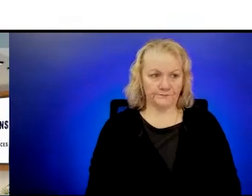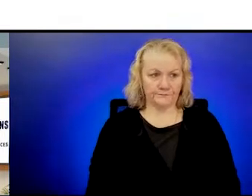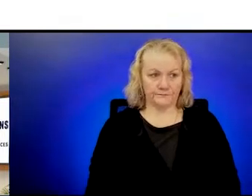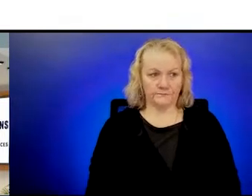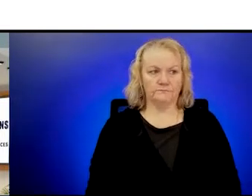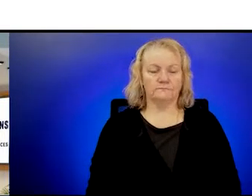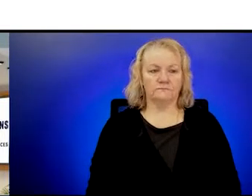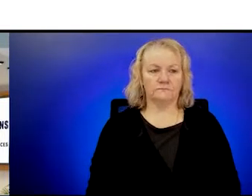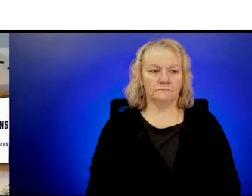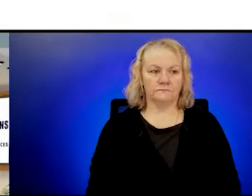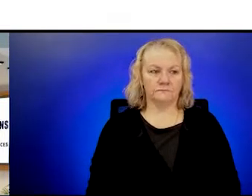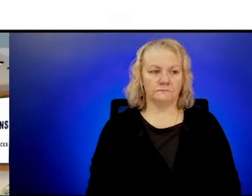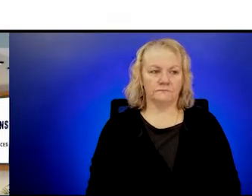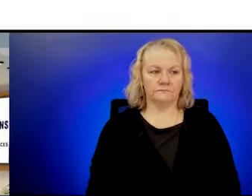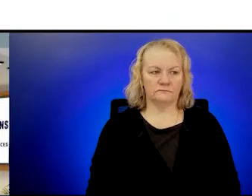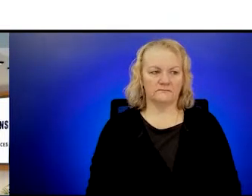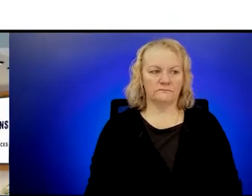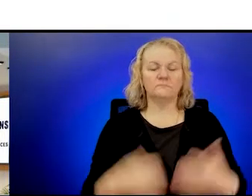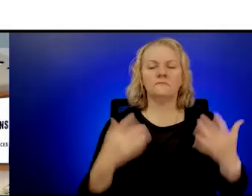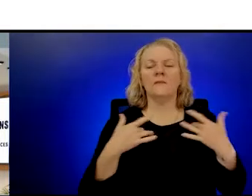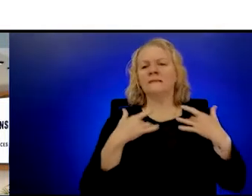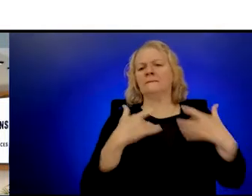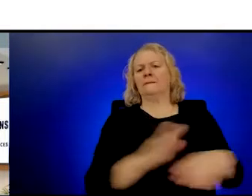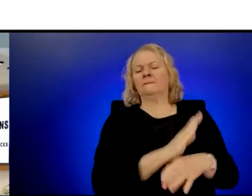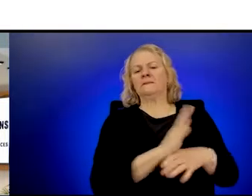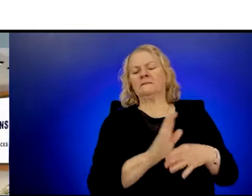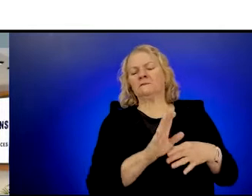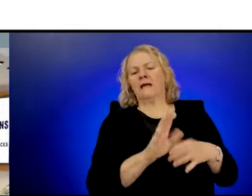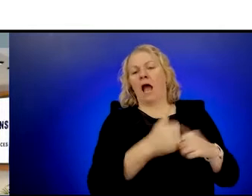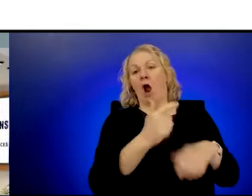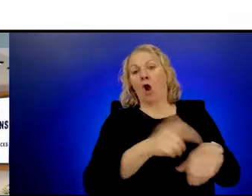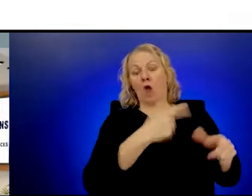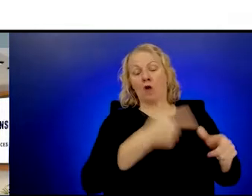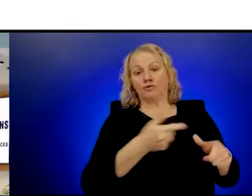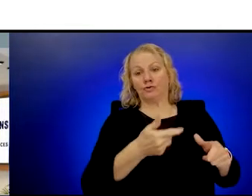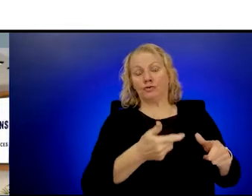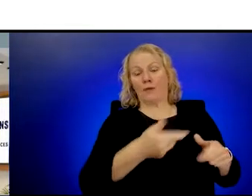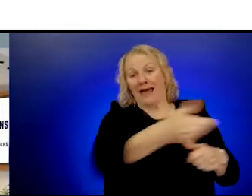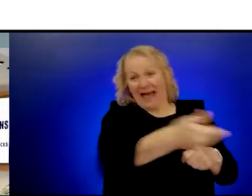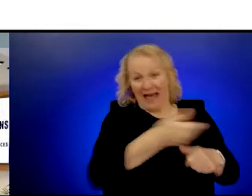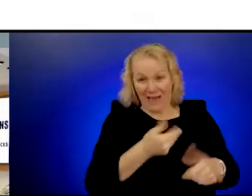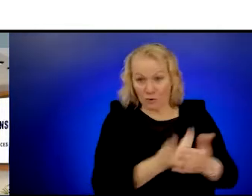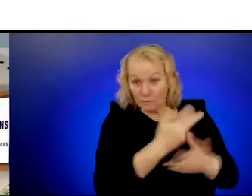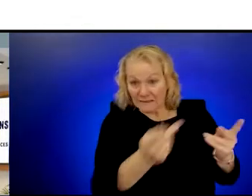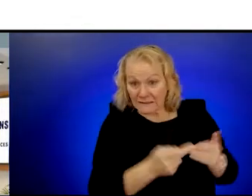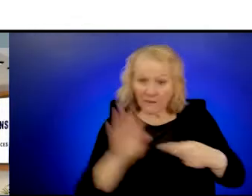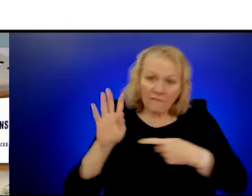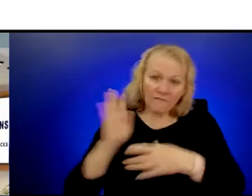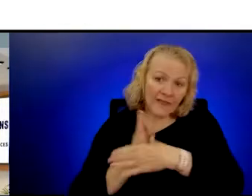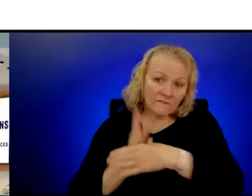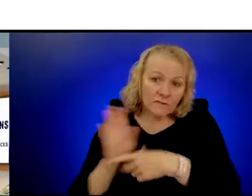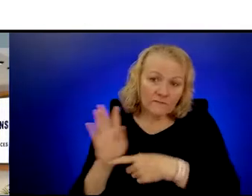So organizations take an average of 42 days to fill open positions, and that's just the